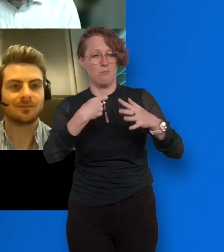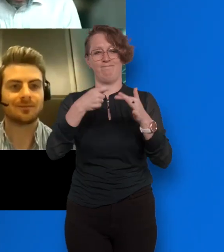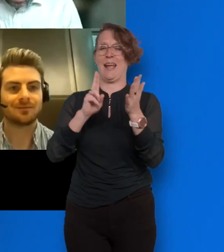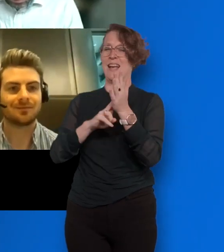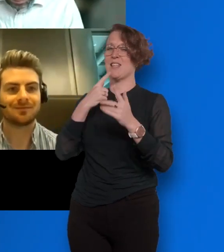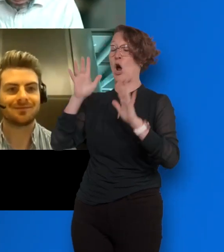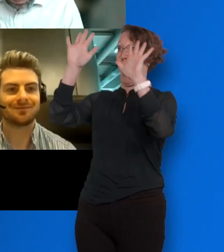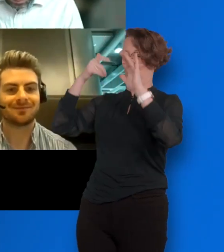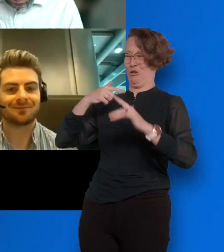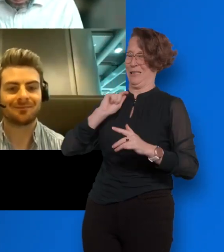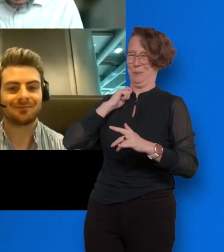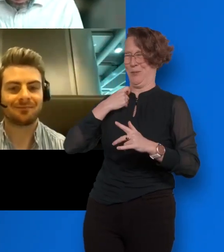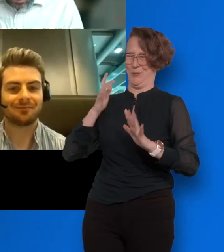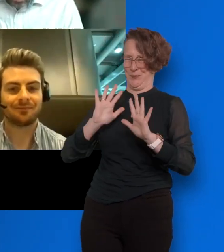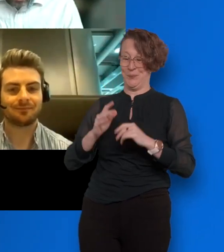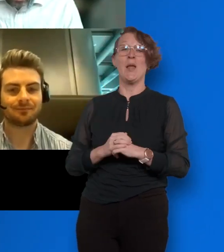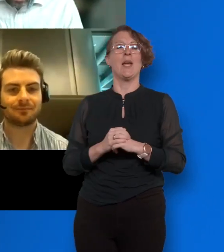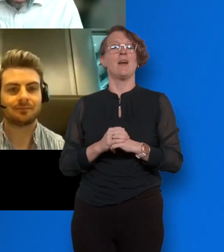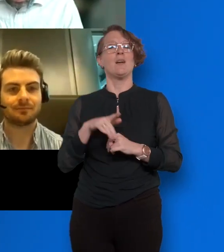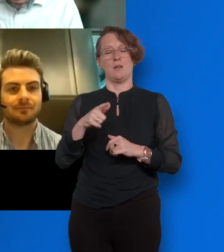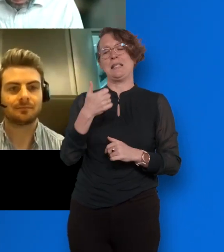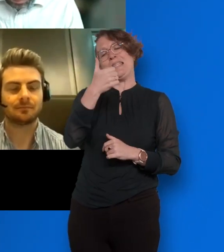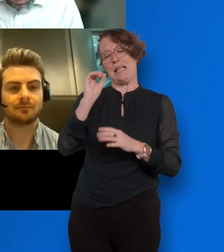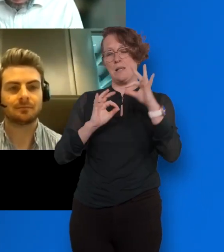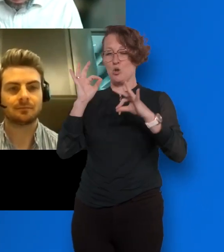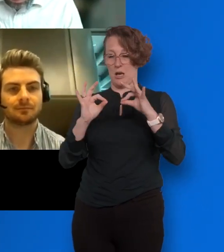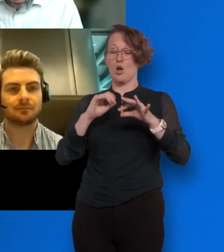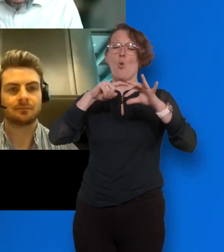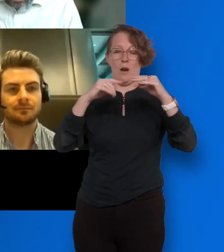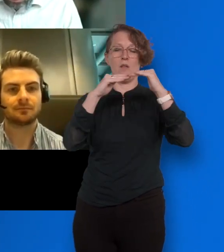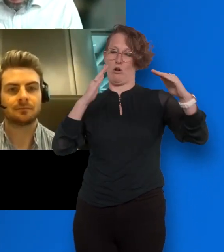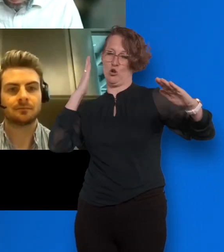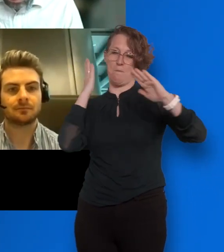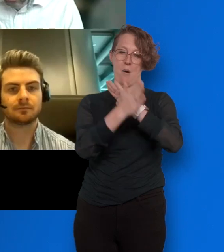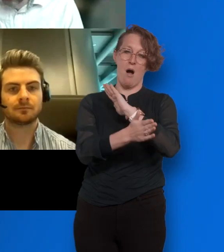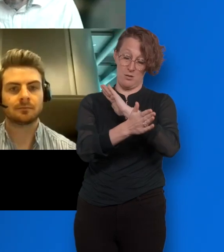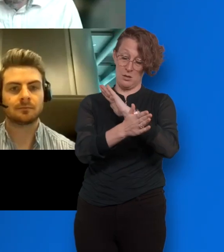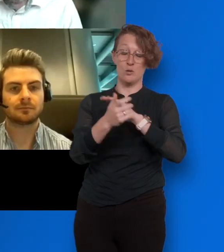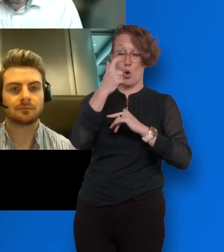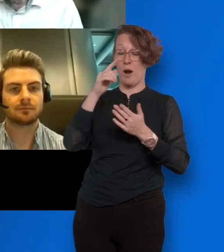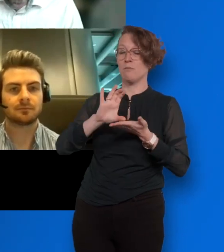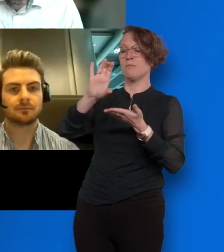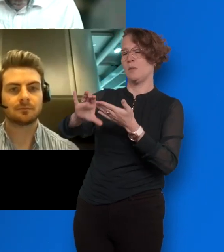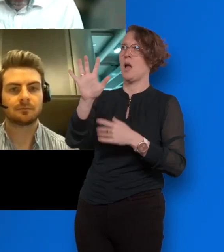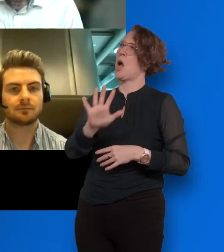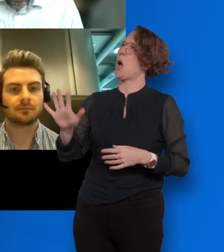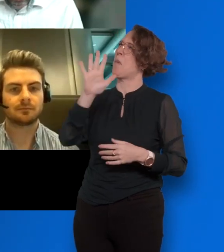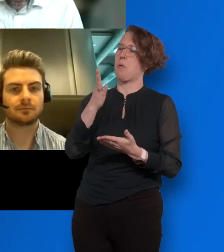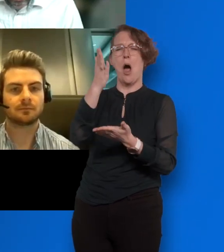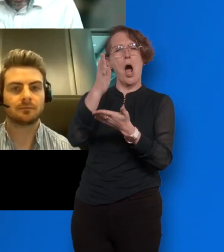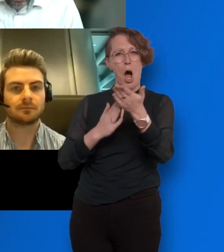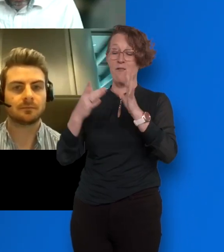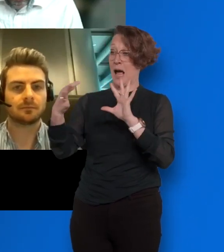Sorry, I switched my mute. It's about 60% that pass the quality threshold. So we are able to fund something like half